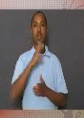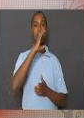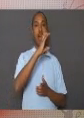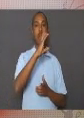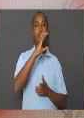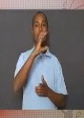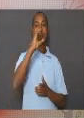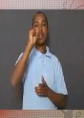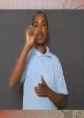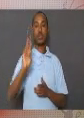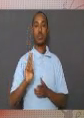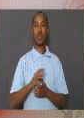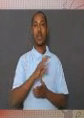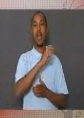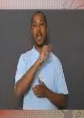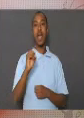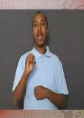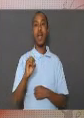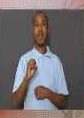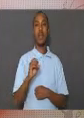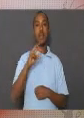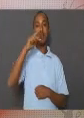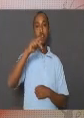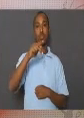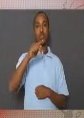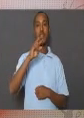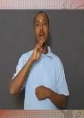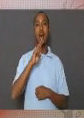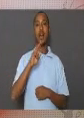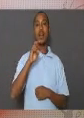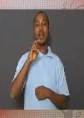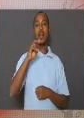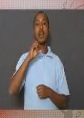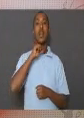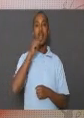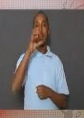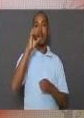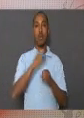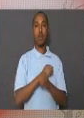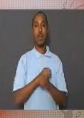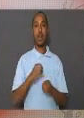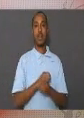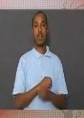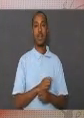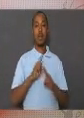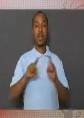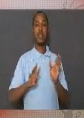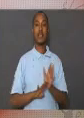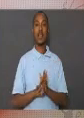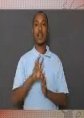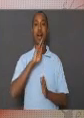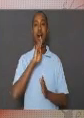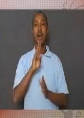carbon disulfide, and phosphine are inorganic. These pesticides